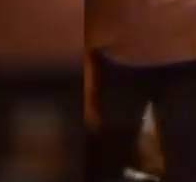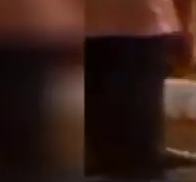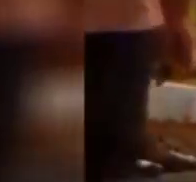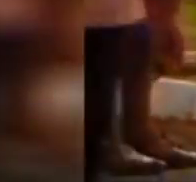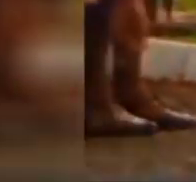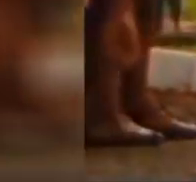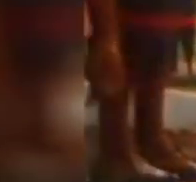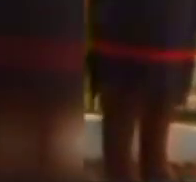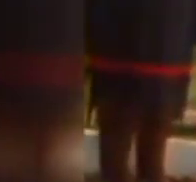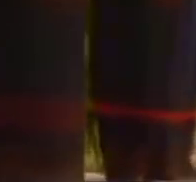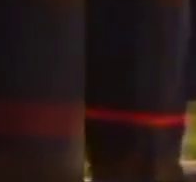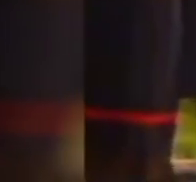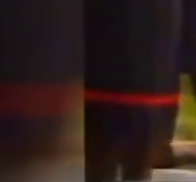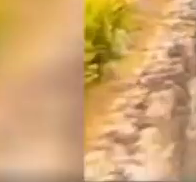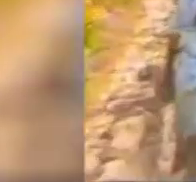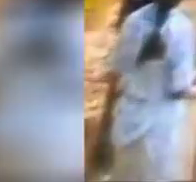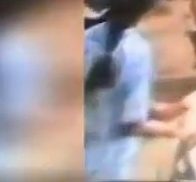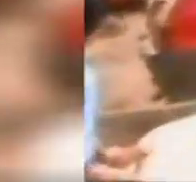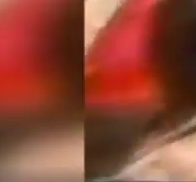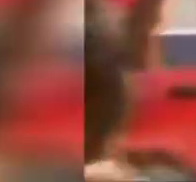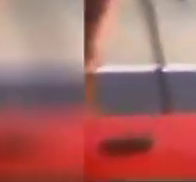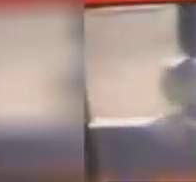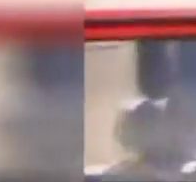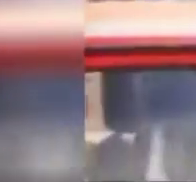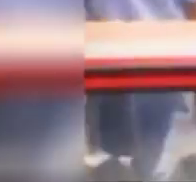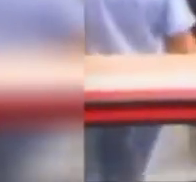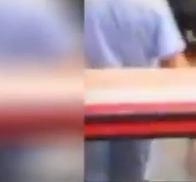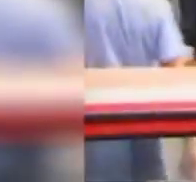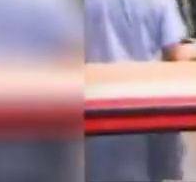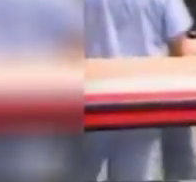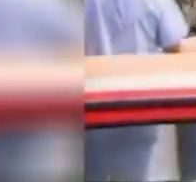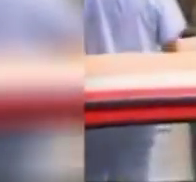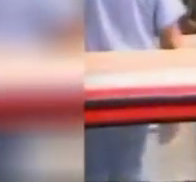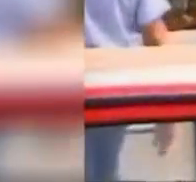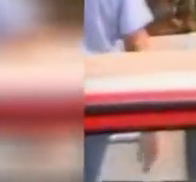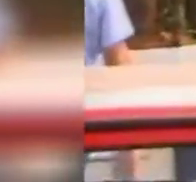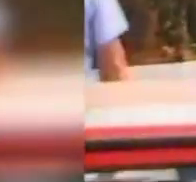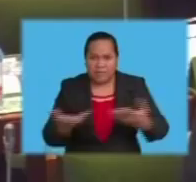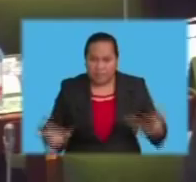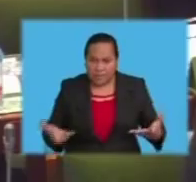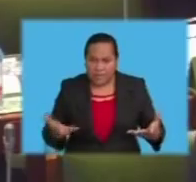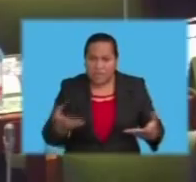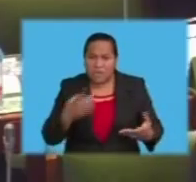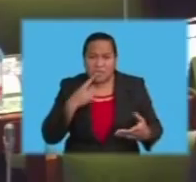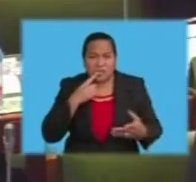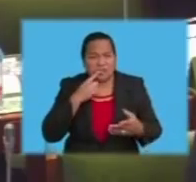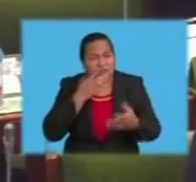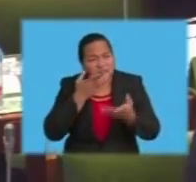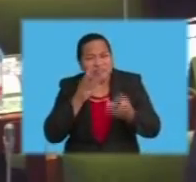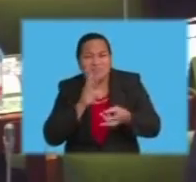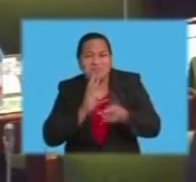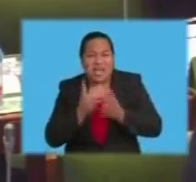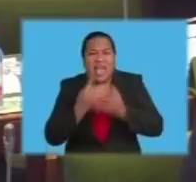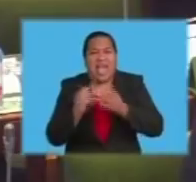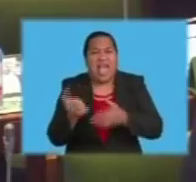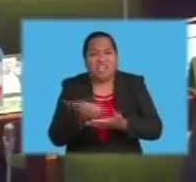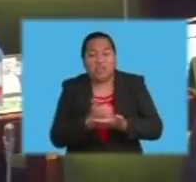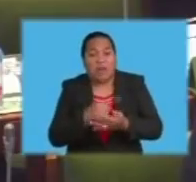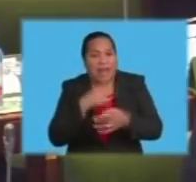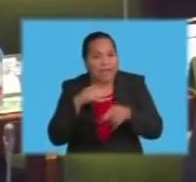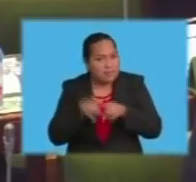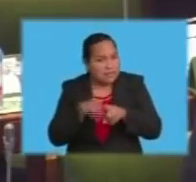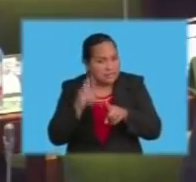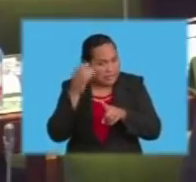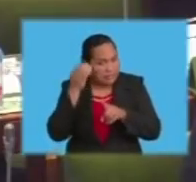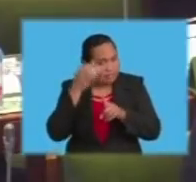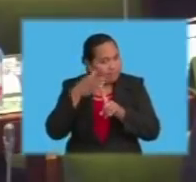lived through that time can tell you what happened, Madam Speaker. Madam Speaker, that coup wasn't some momentary impassioned action. It was actually, Madam Speaker, an